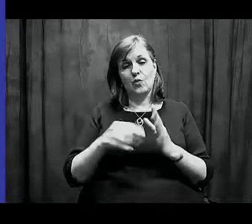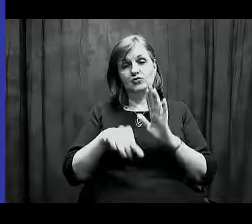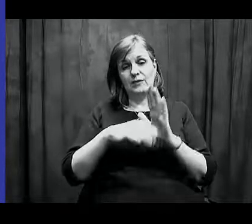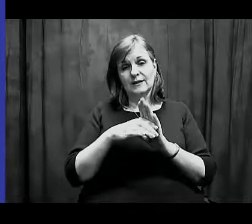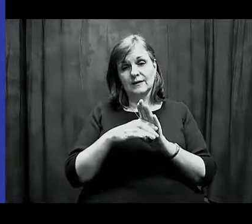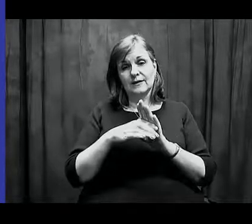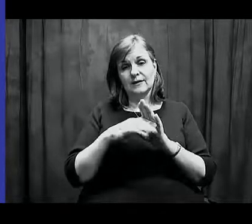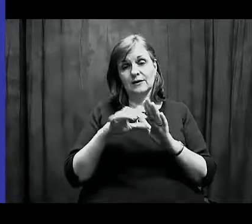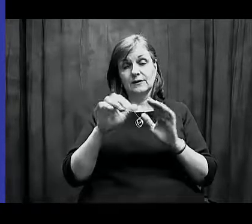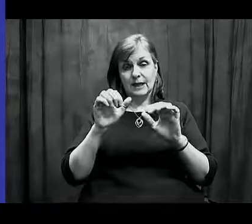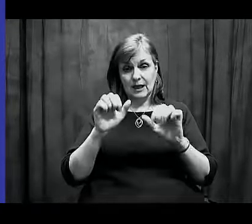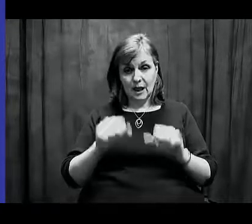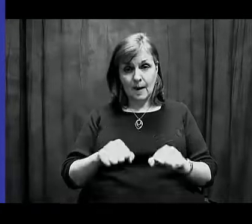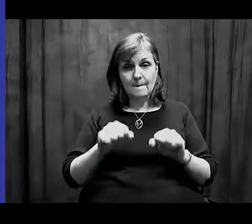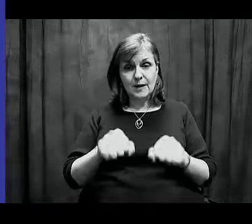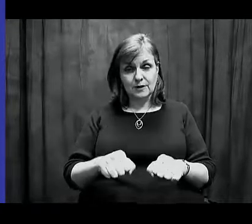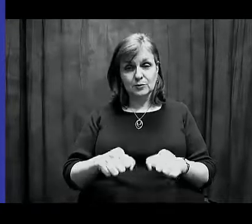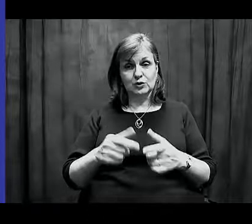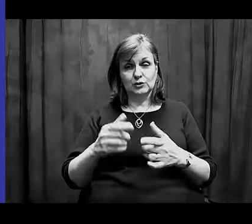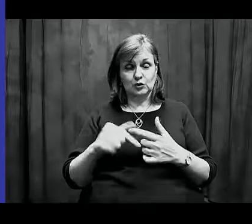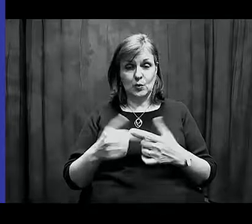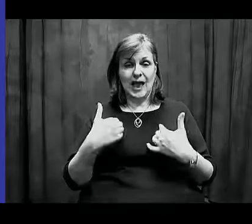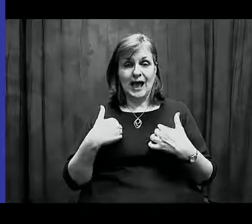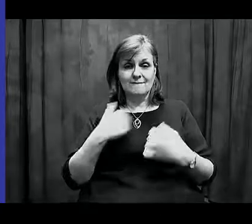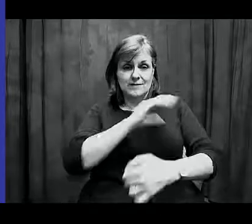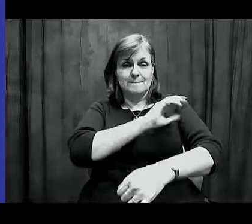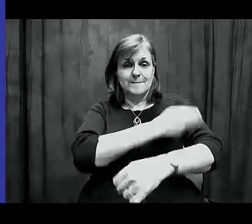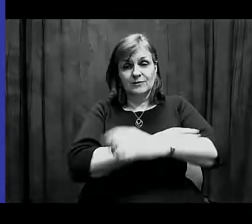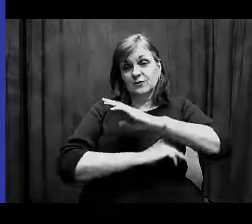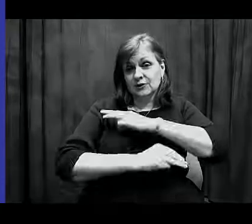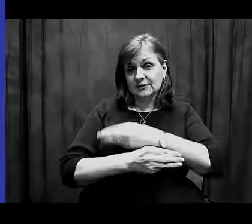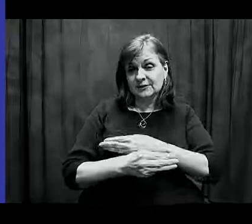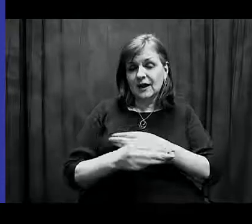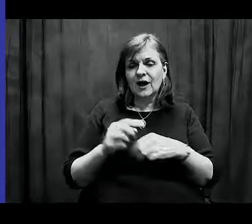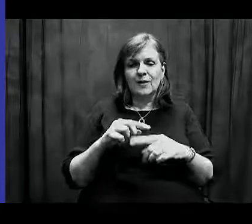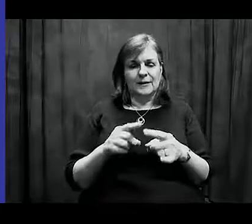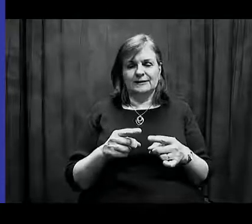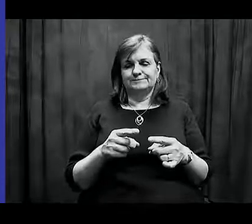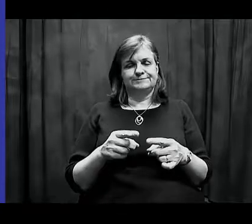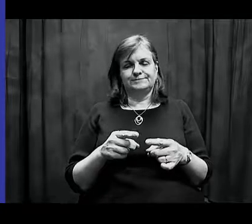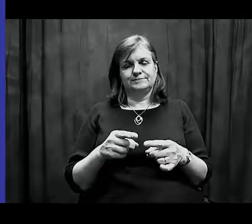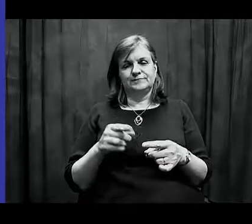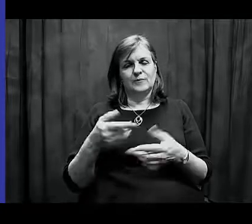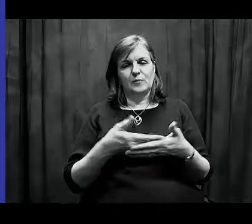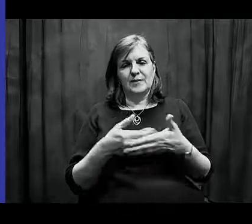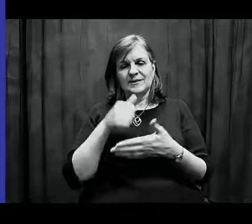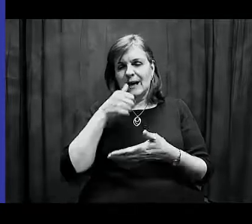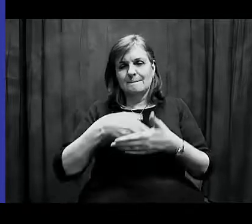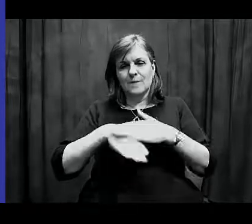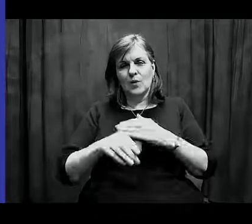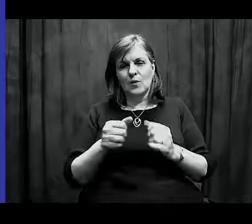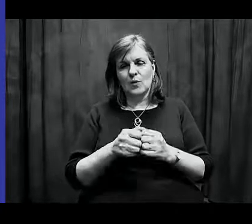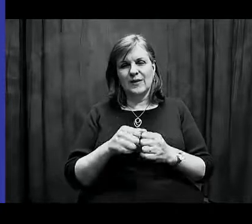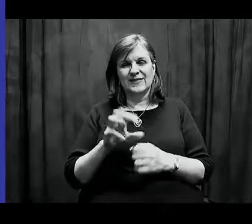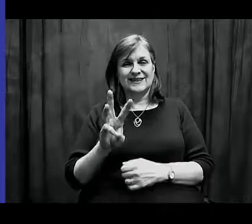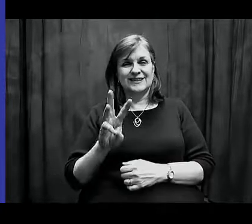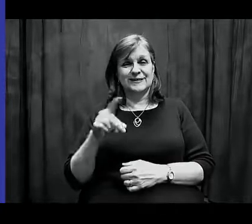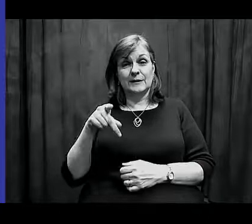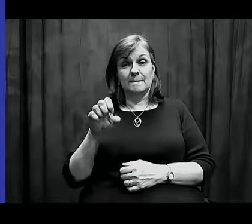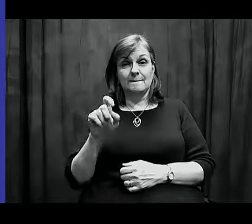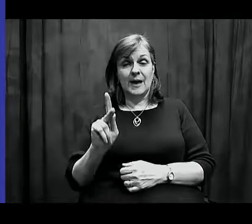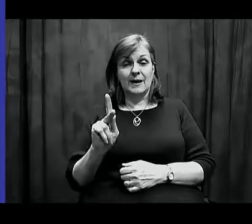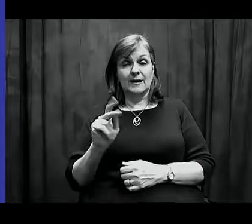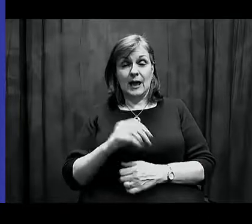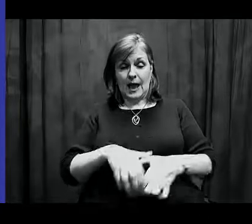the genetics for those traits to be acquirable over the offspring's lifetime. They certainly are not born